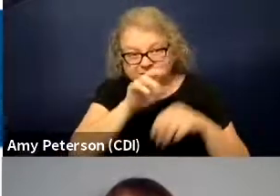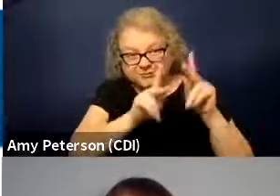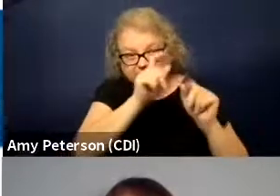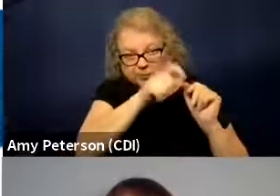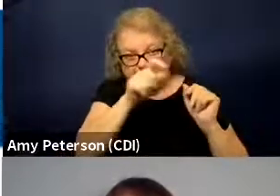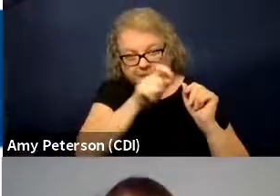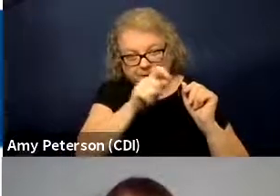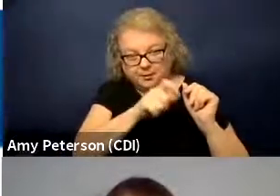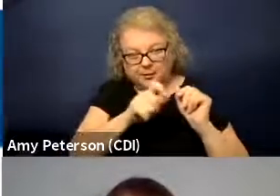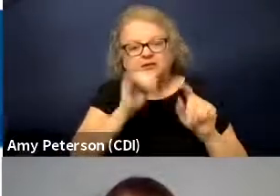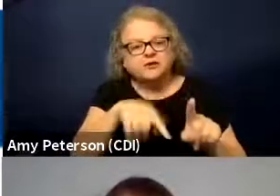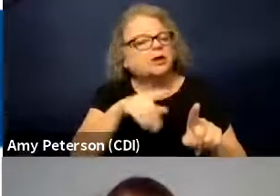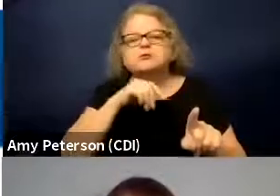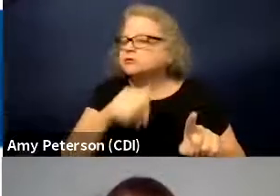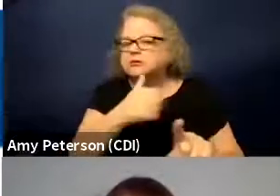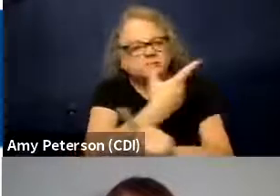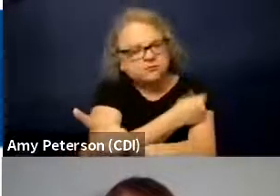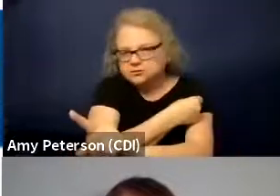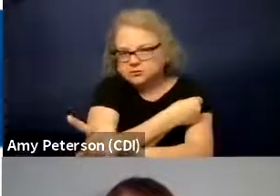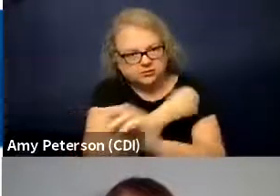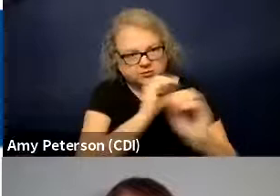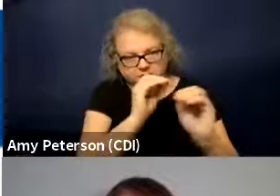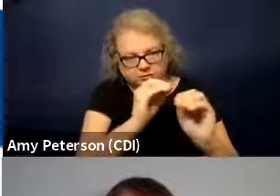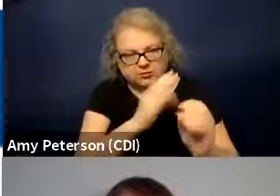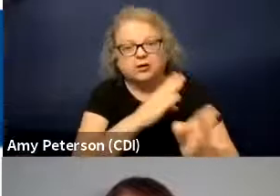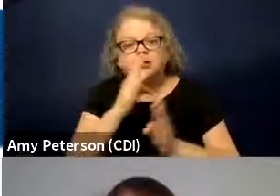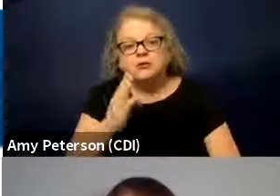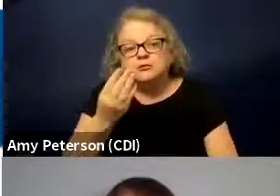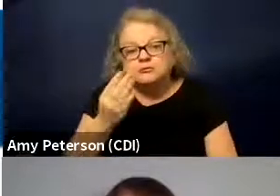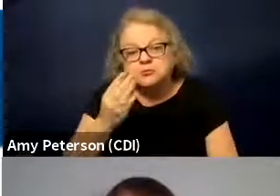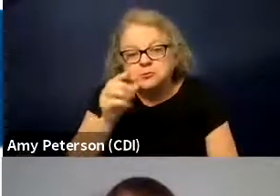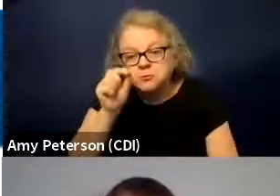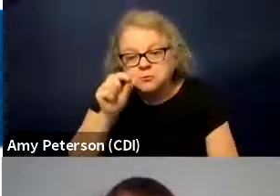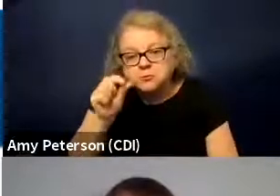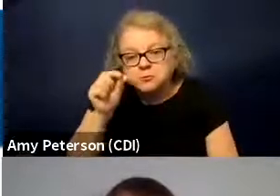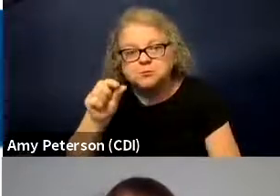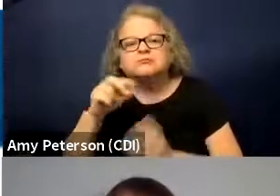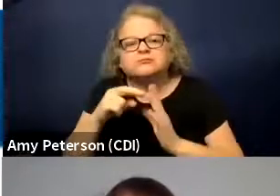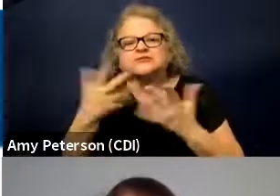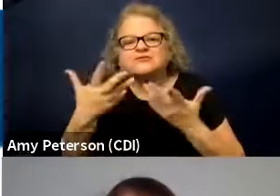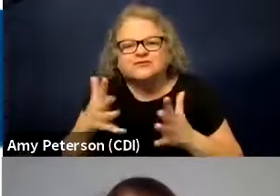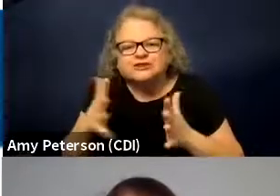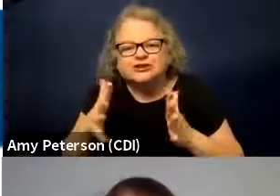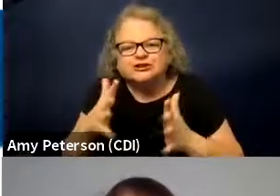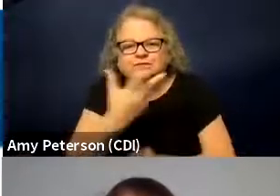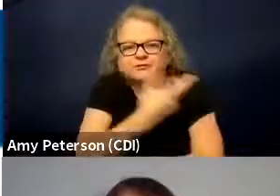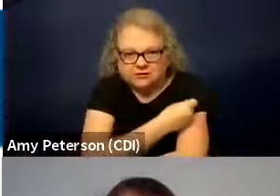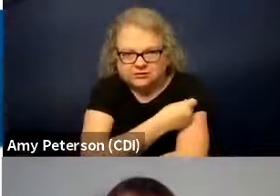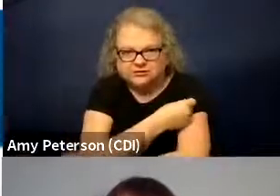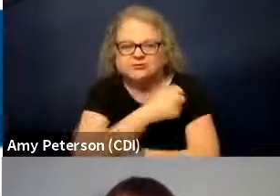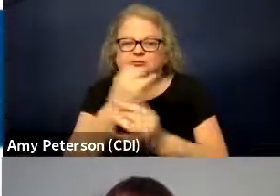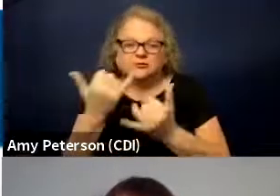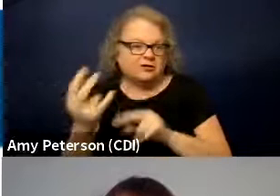the main number, the largest number of people who are hospitalized in the intensive care unit or needing